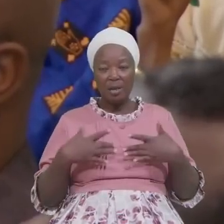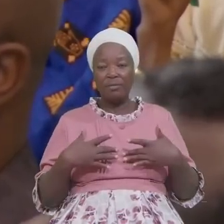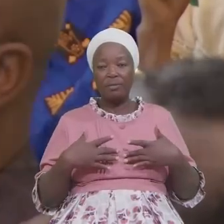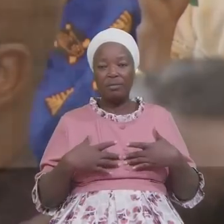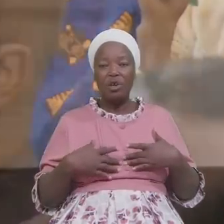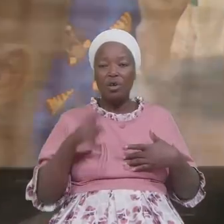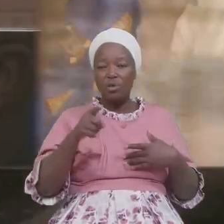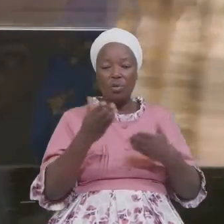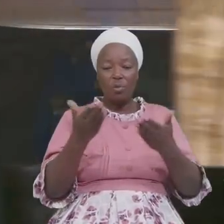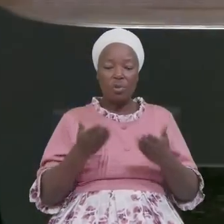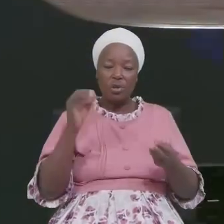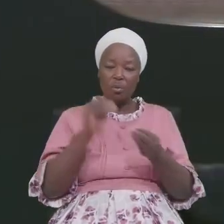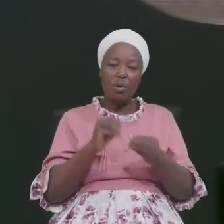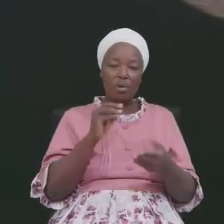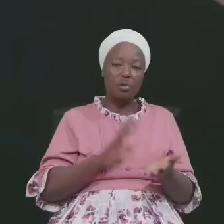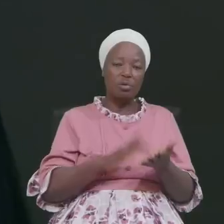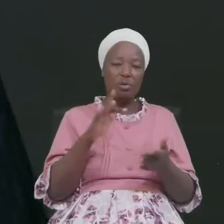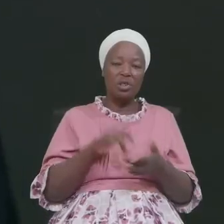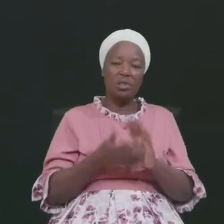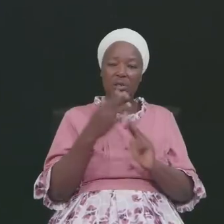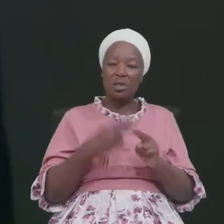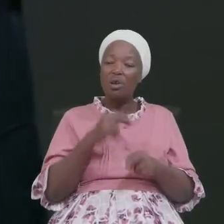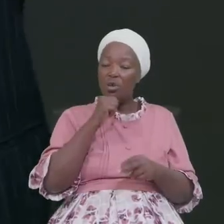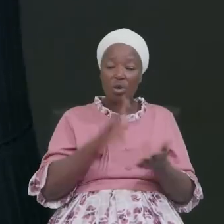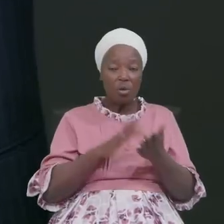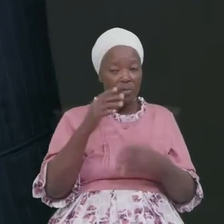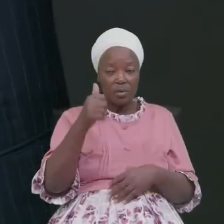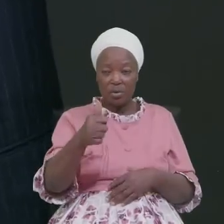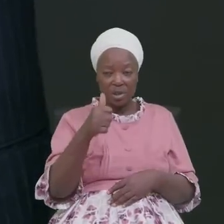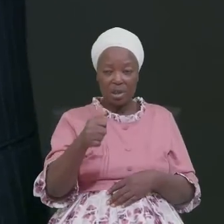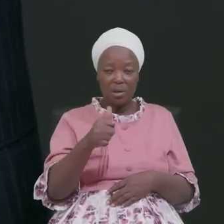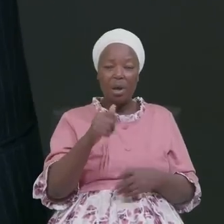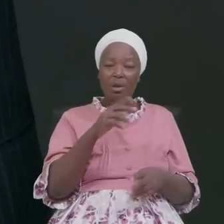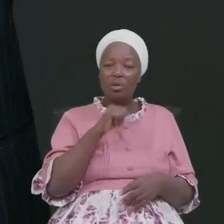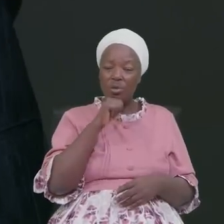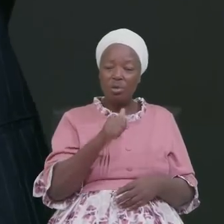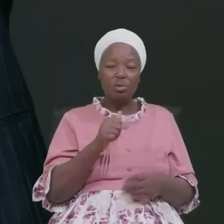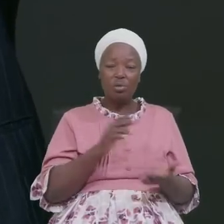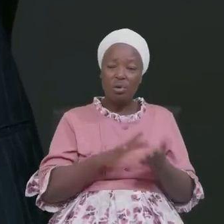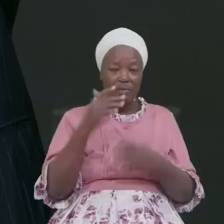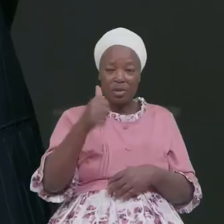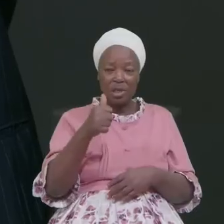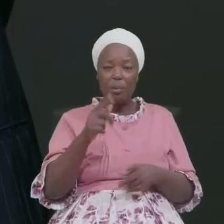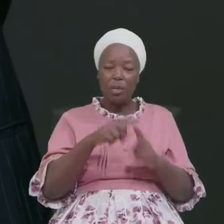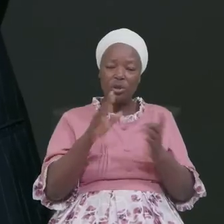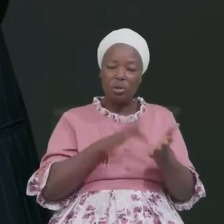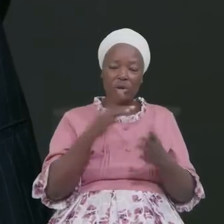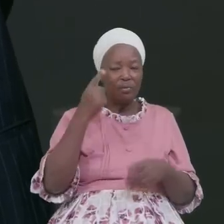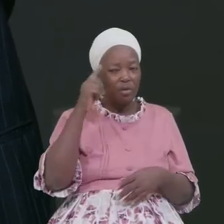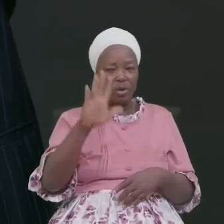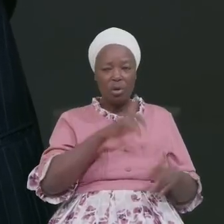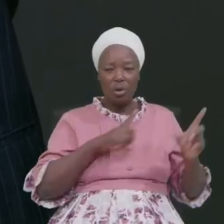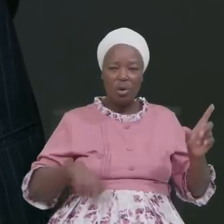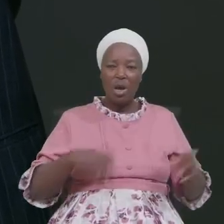want more glory. Not glory for yourself, glory for the Lord. And what the Lord has done,